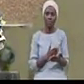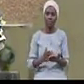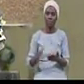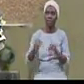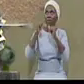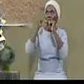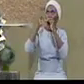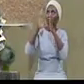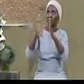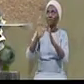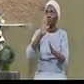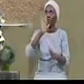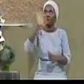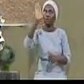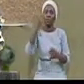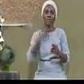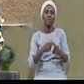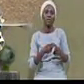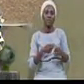be thy name.